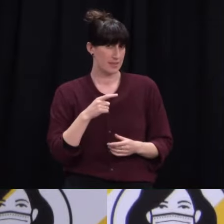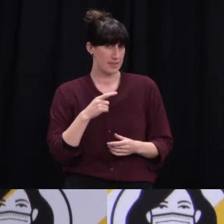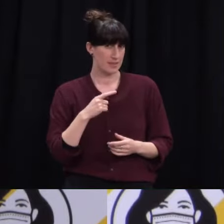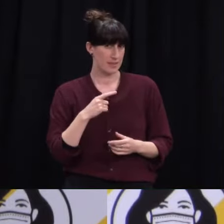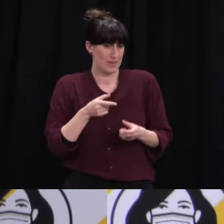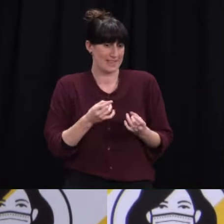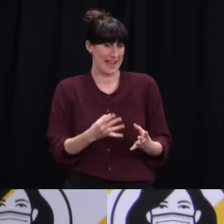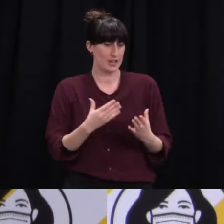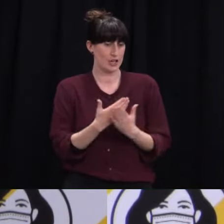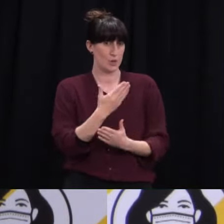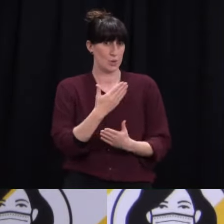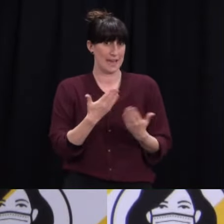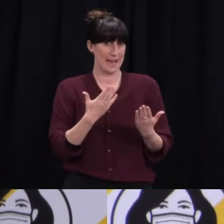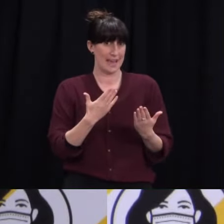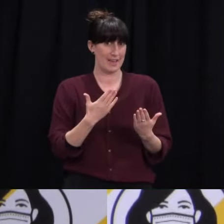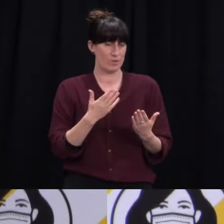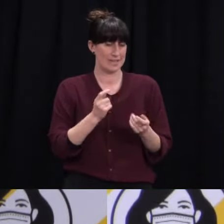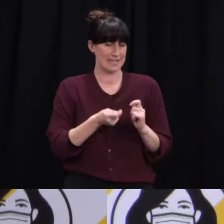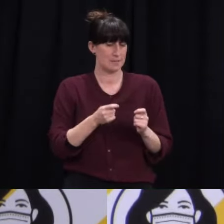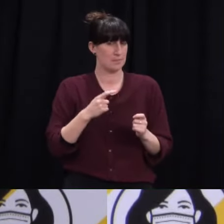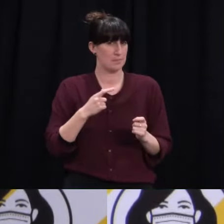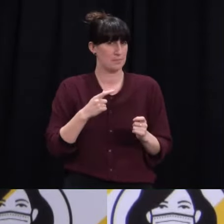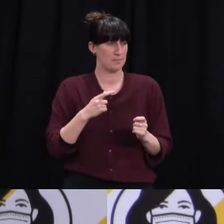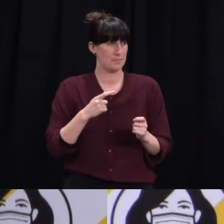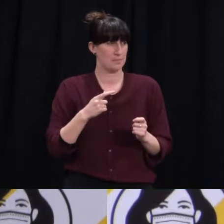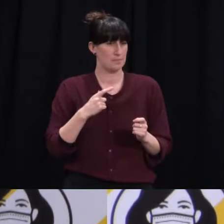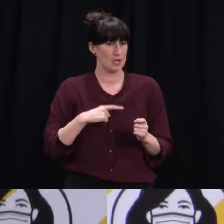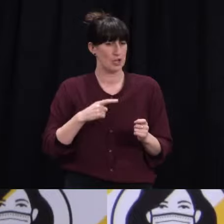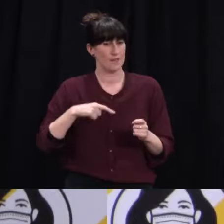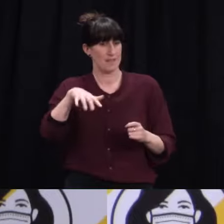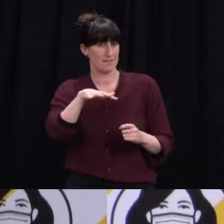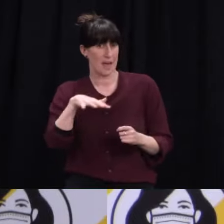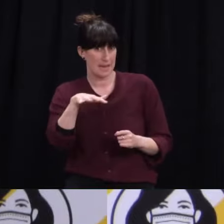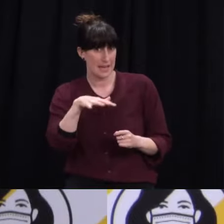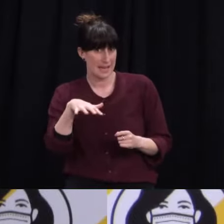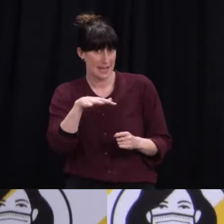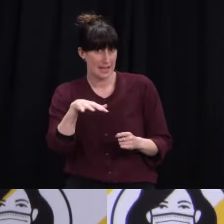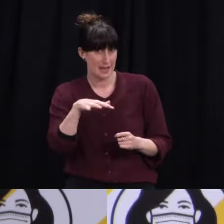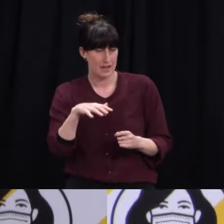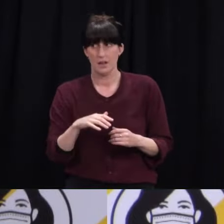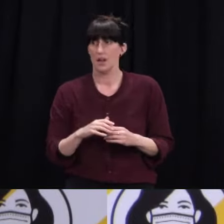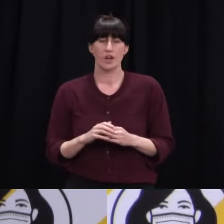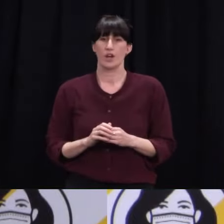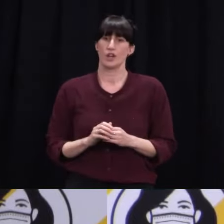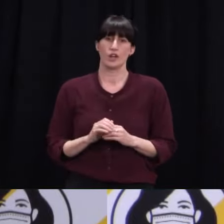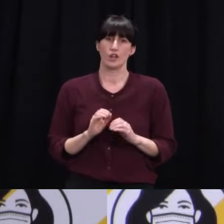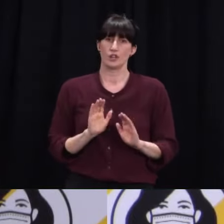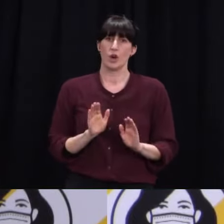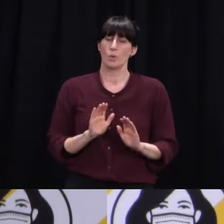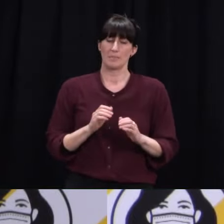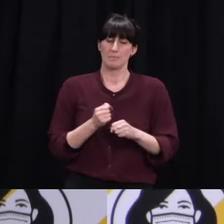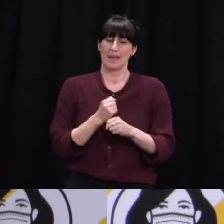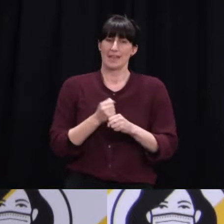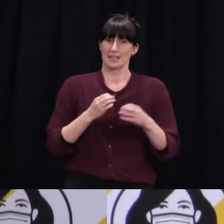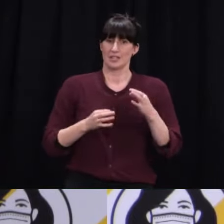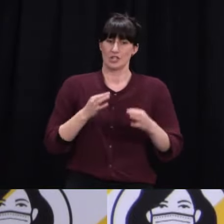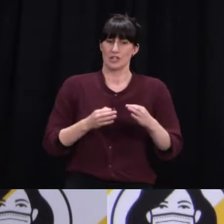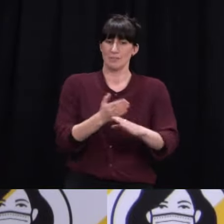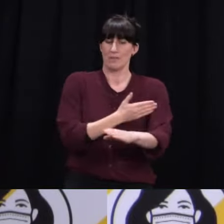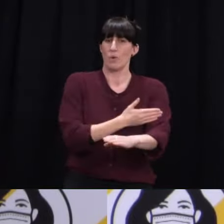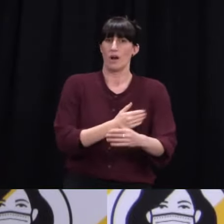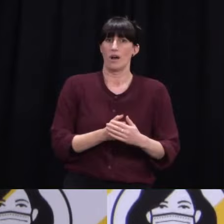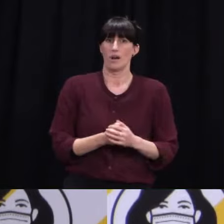that they were obviously positive? Is that why you've decided to put in some day 6 testing? We'd made that decision already. Yeah, the day 6 testing is something we